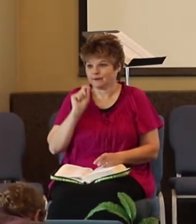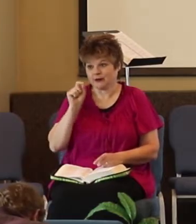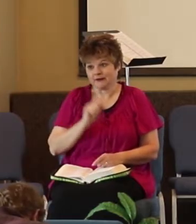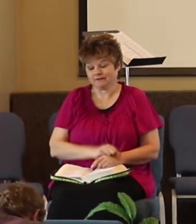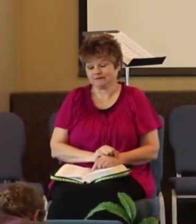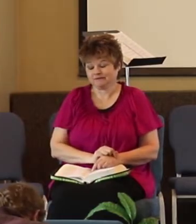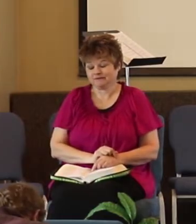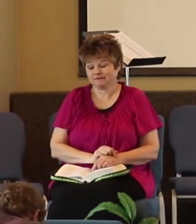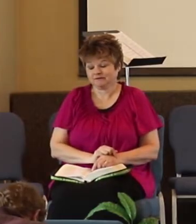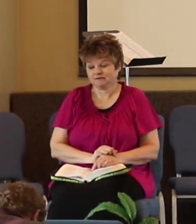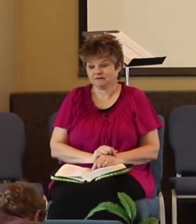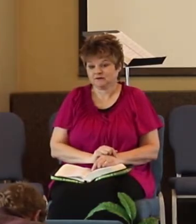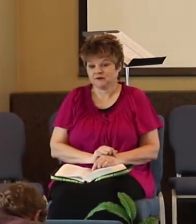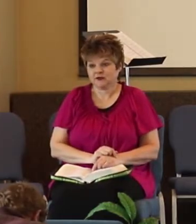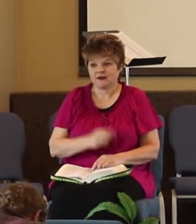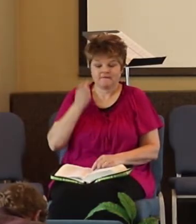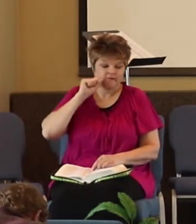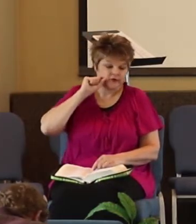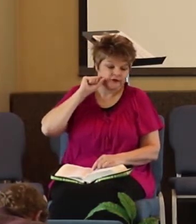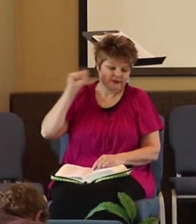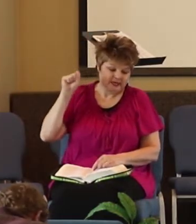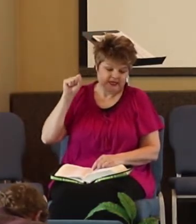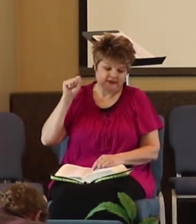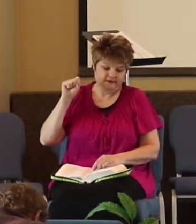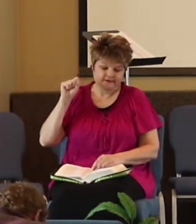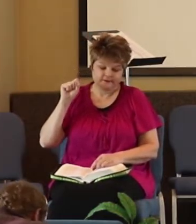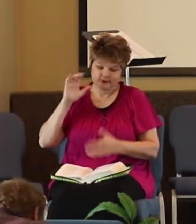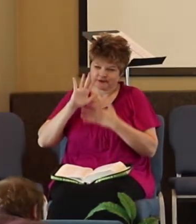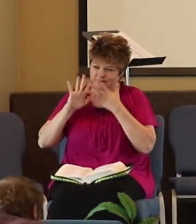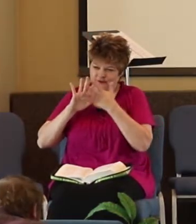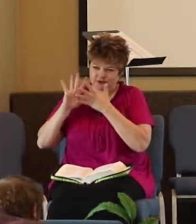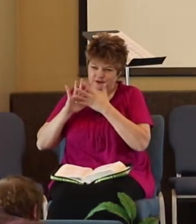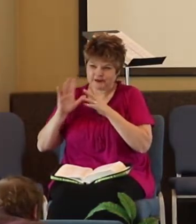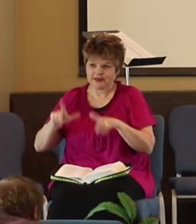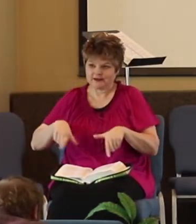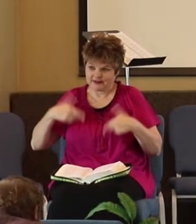Period. Forsake your folly and live.